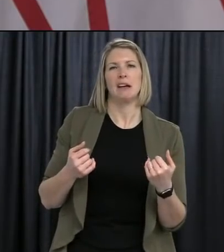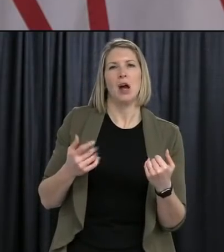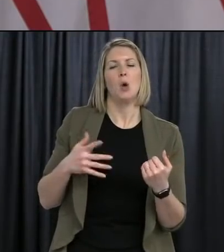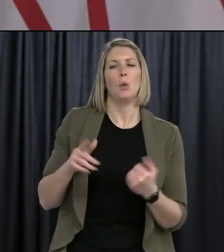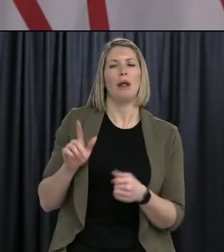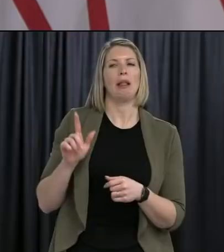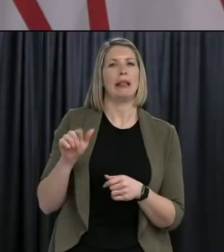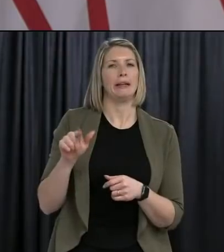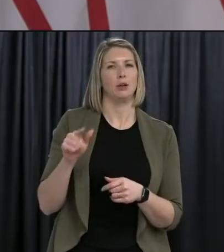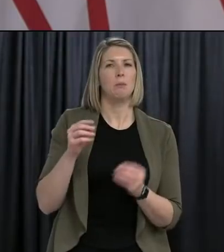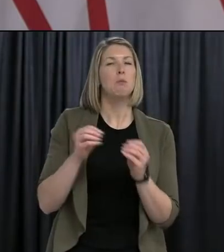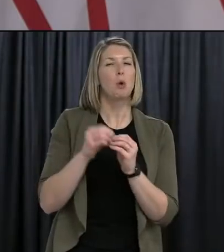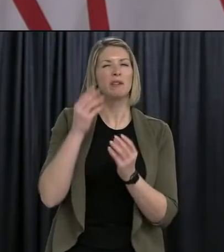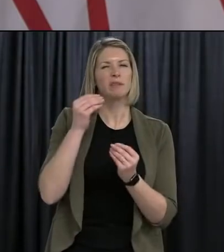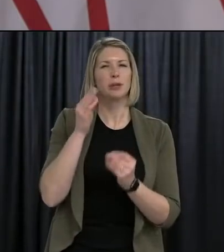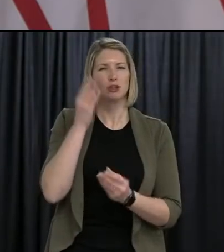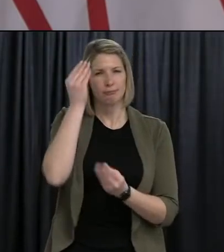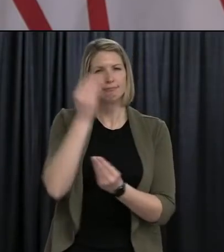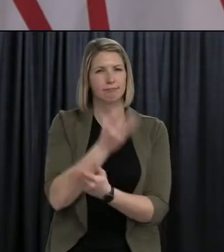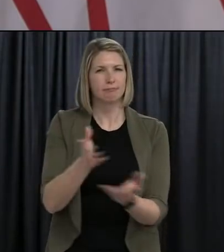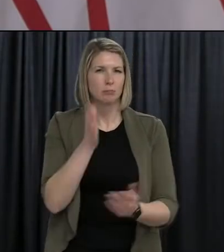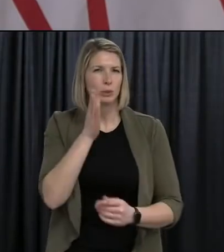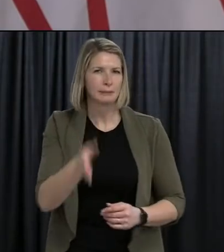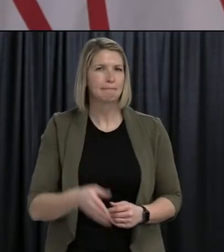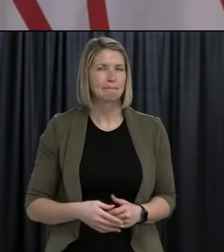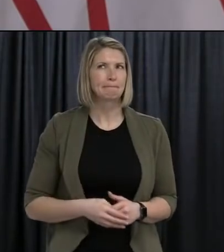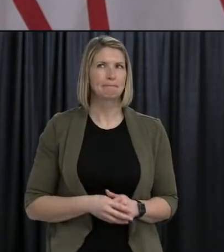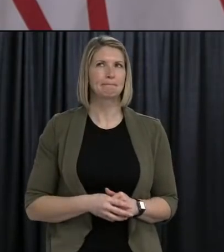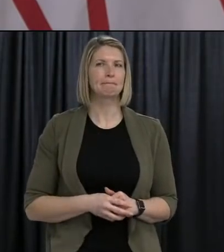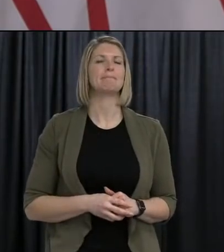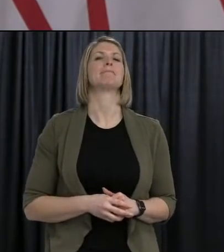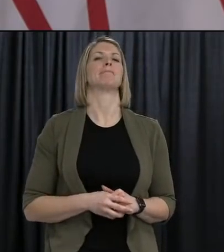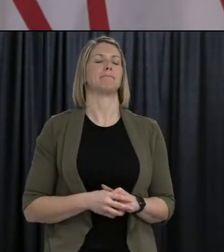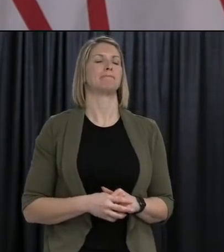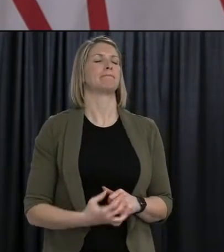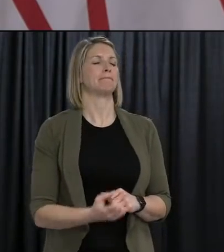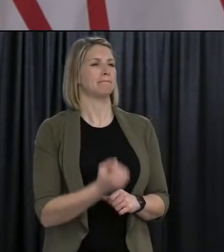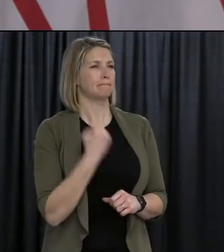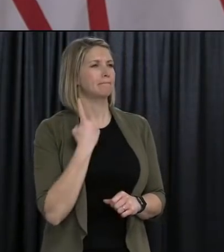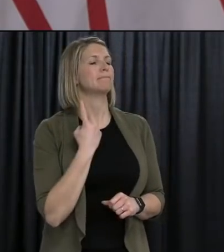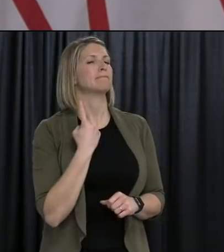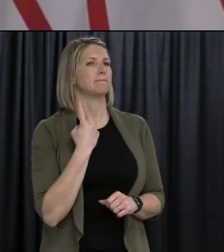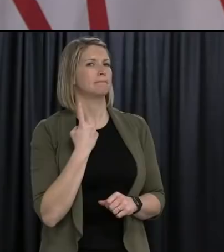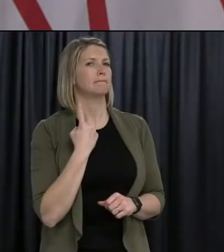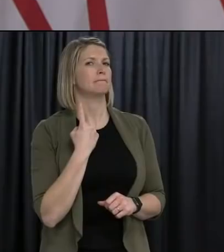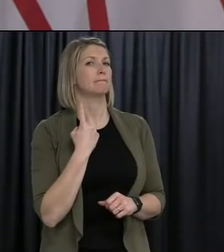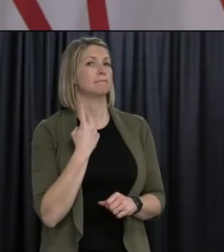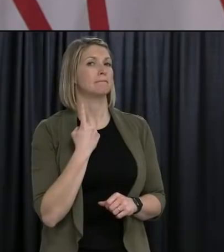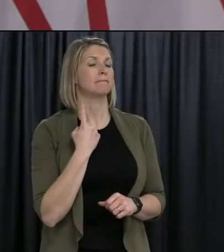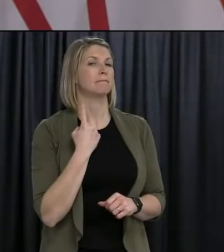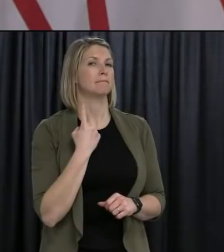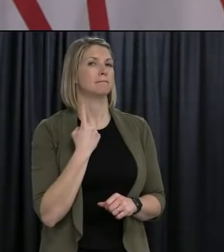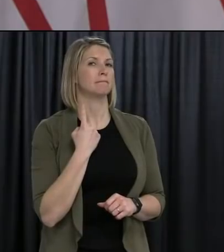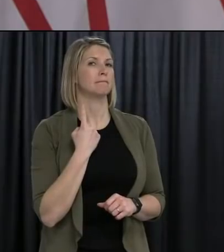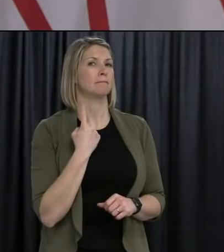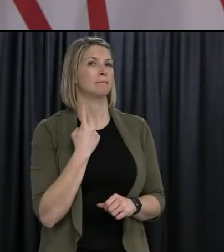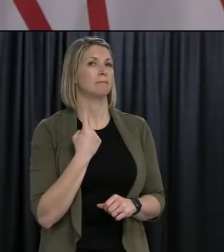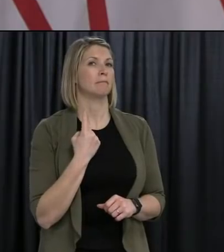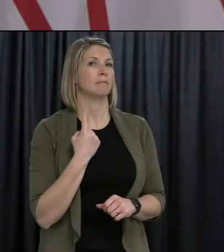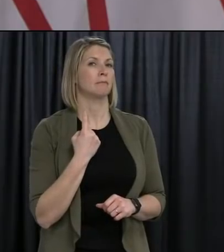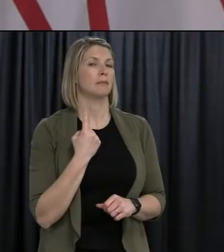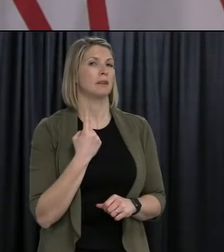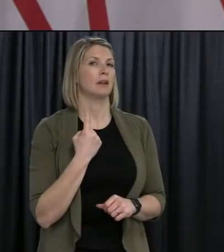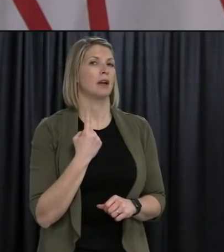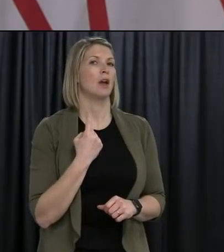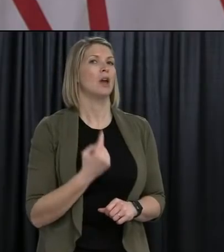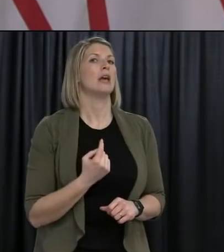that and say they will be coming. But I understand. So it would be reasonable to assume that as soon as there is data